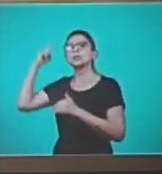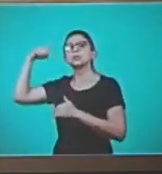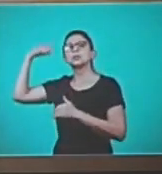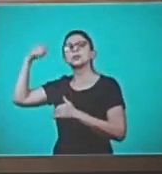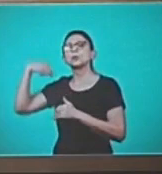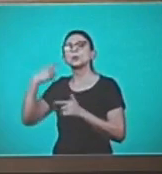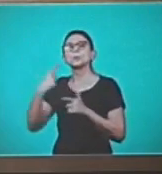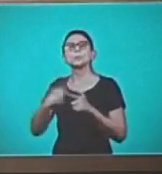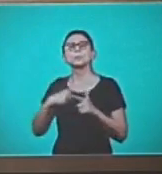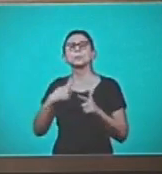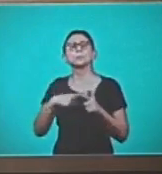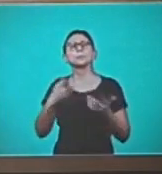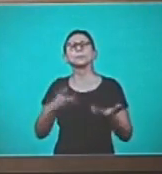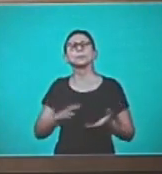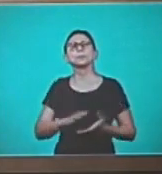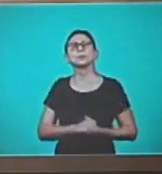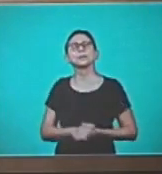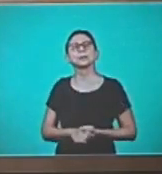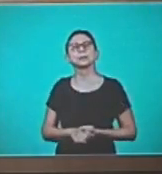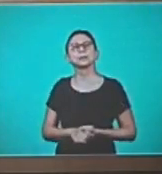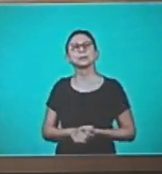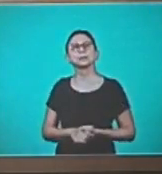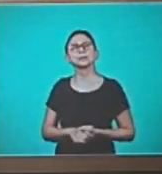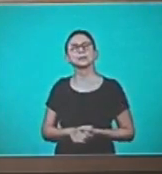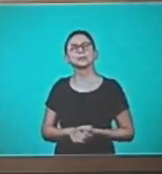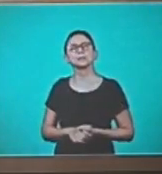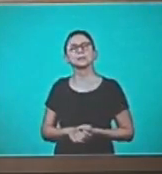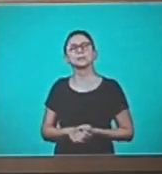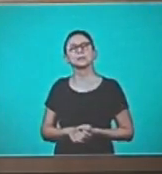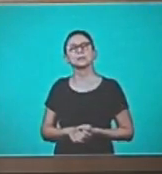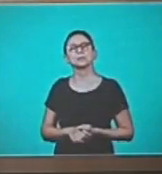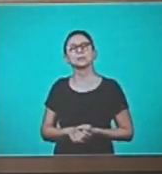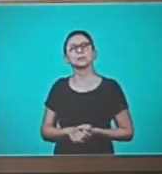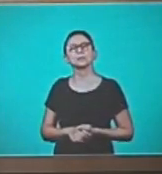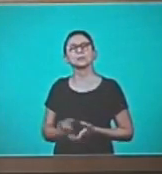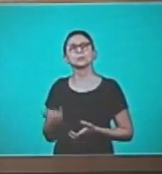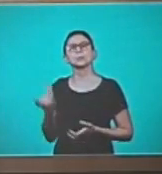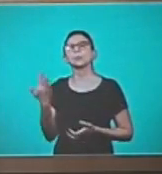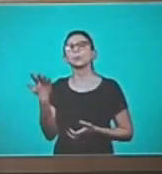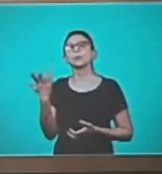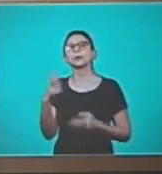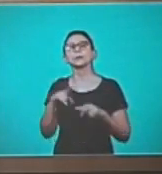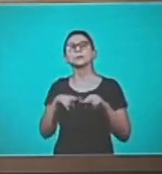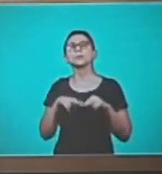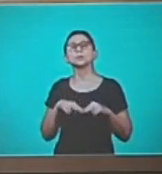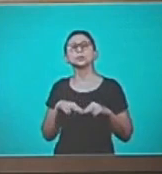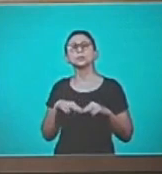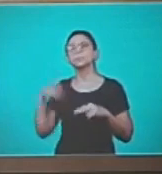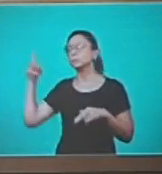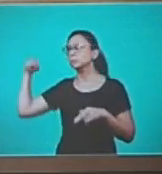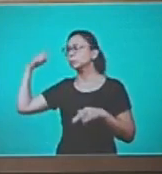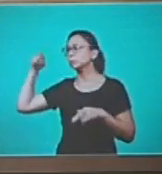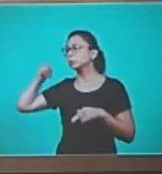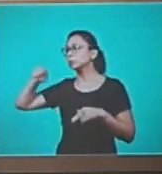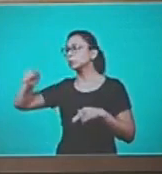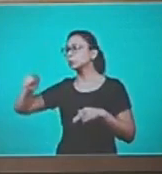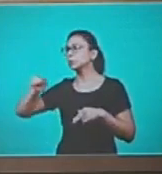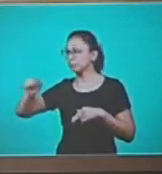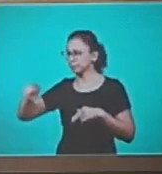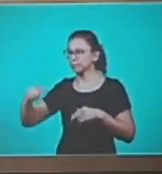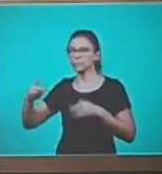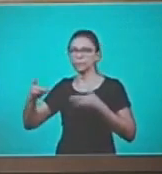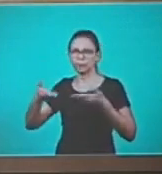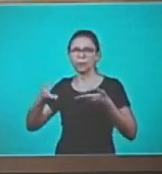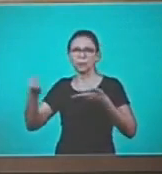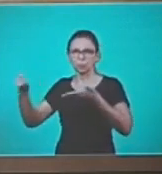church? Those are the please put it back here. So the reasons why they were foolish, why? Because they